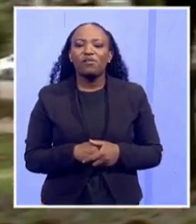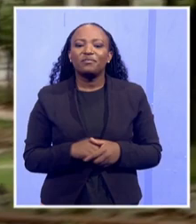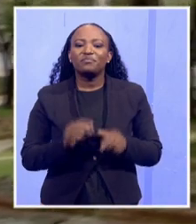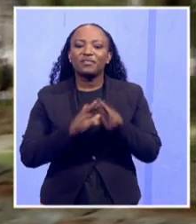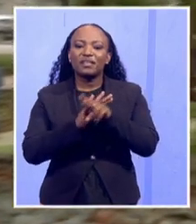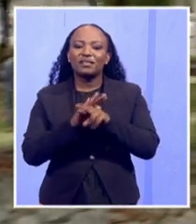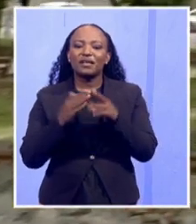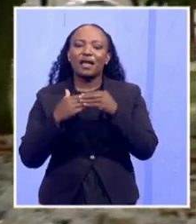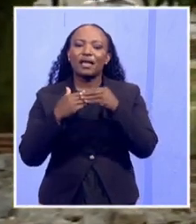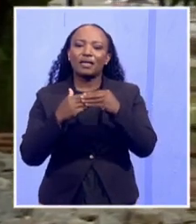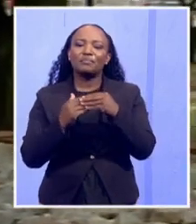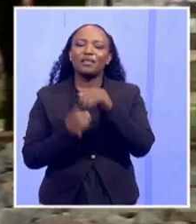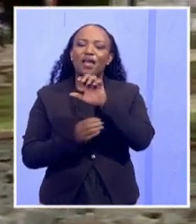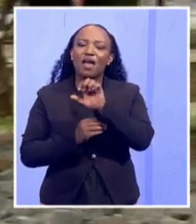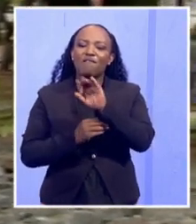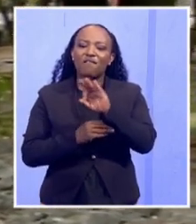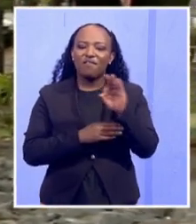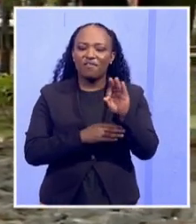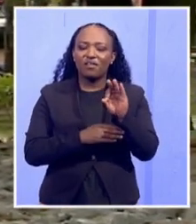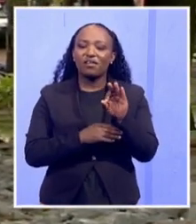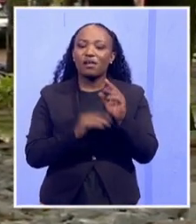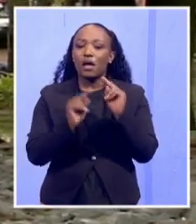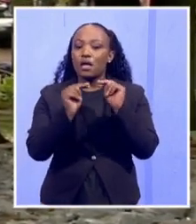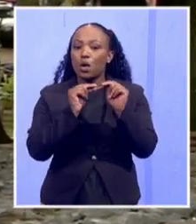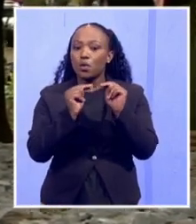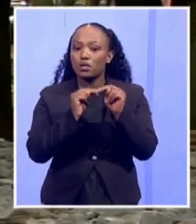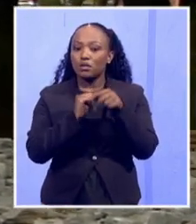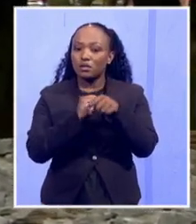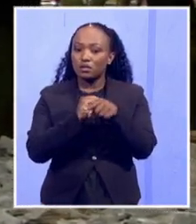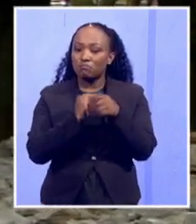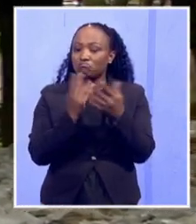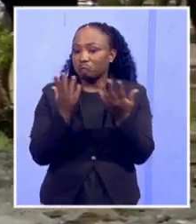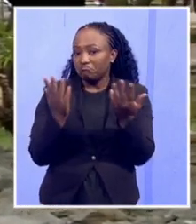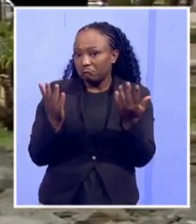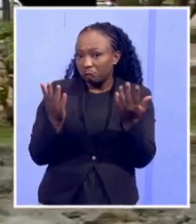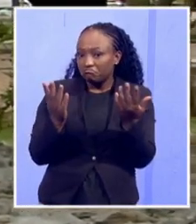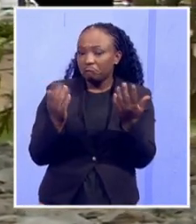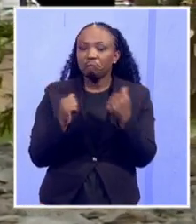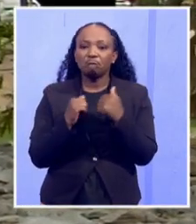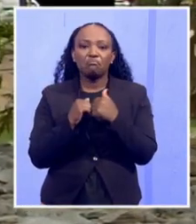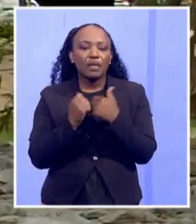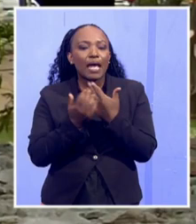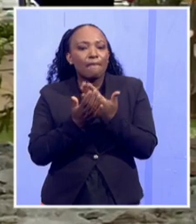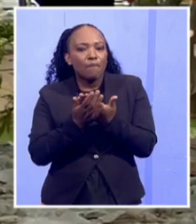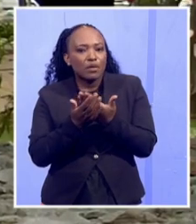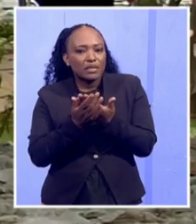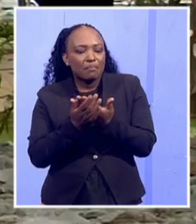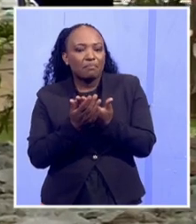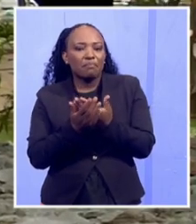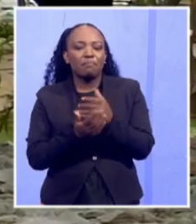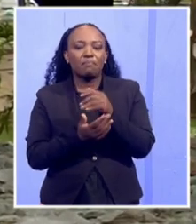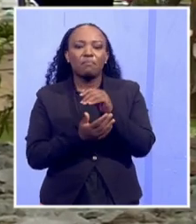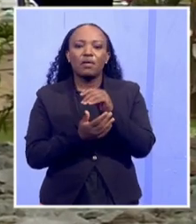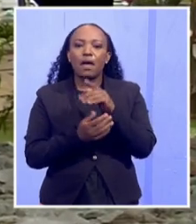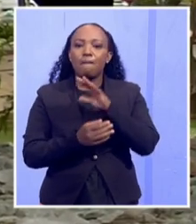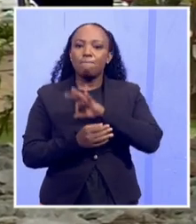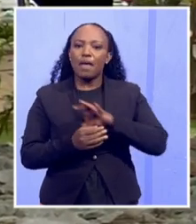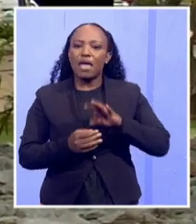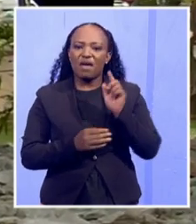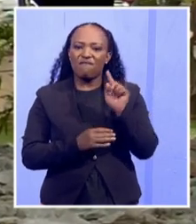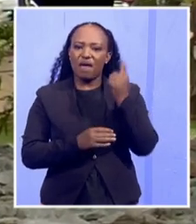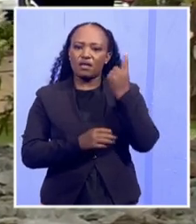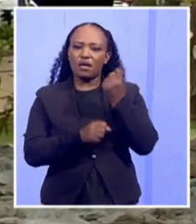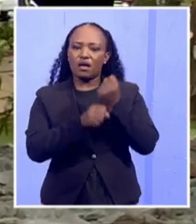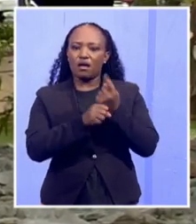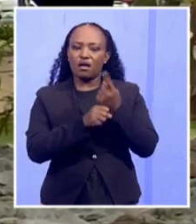leadership of the Economic Freedom Fighters. There were negotiations taking place that they may have their first mayor in Gauteng, in the all